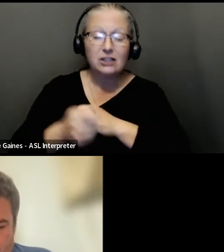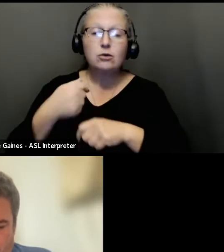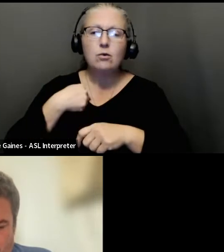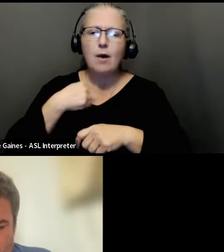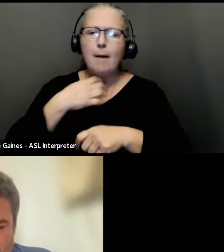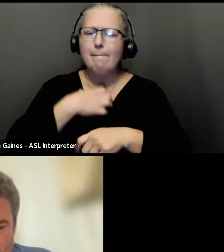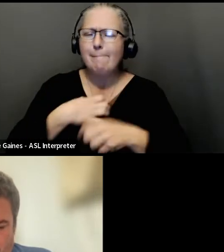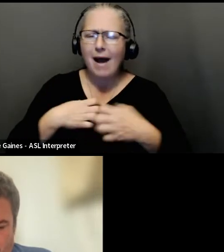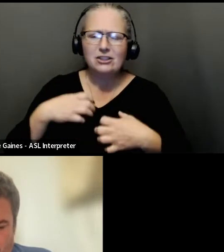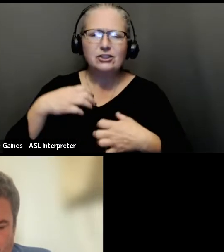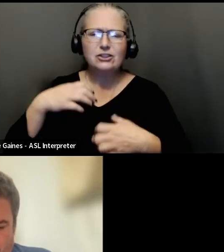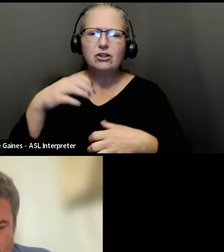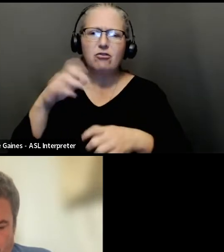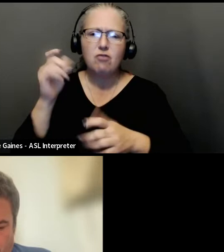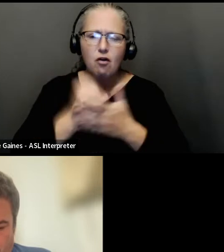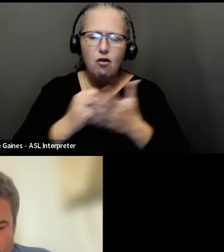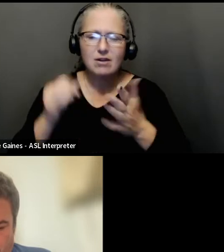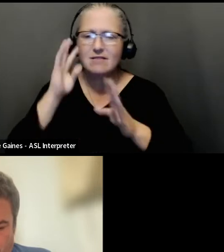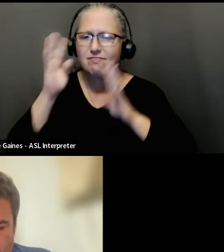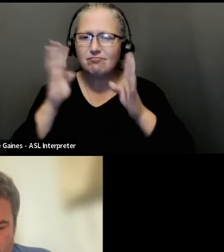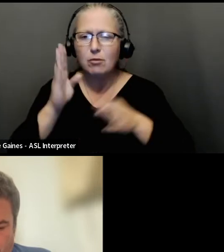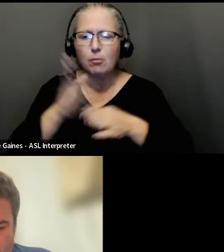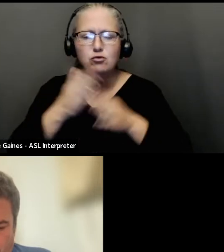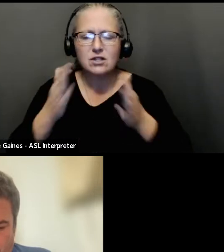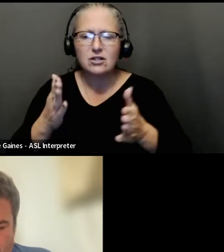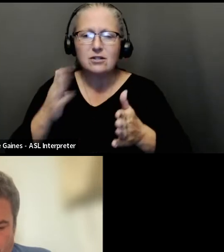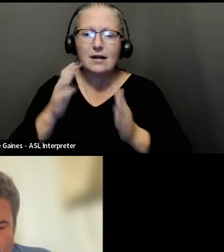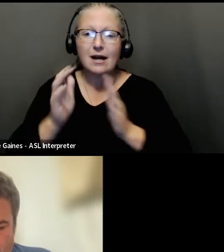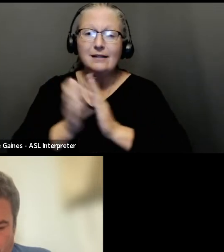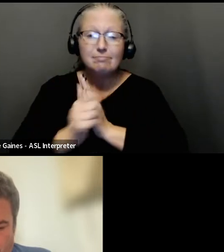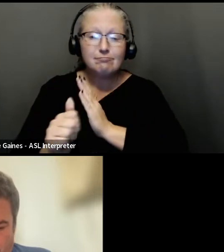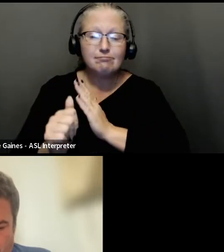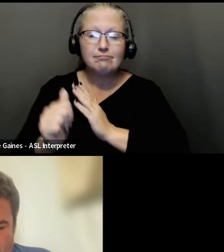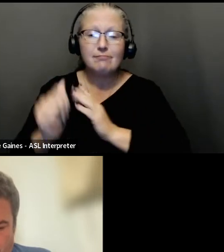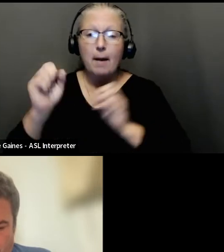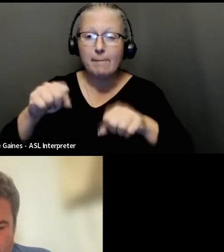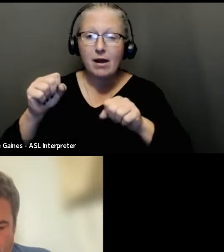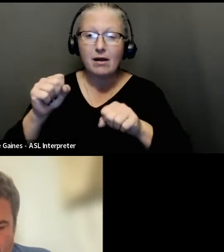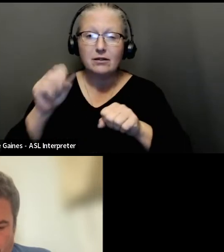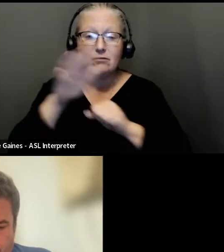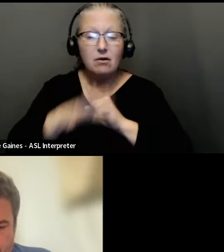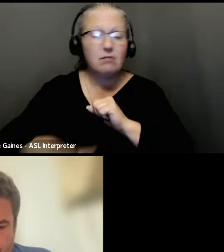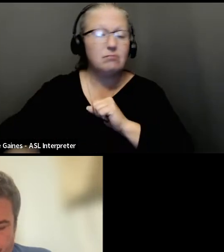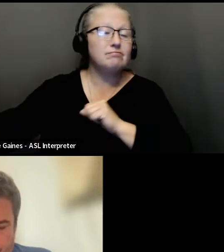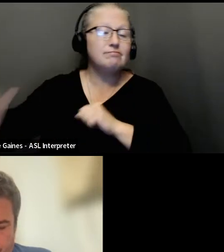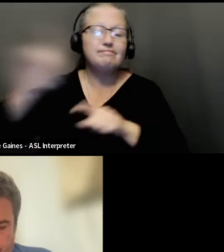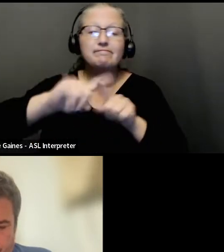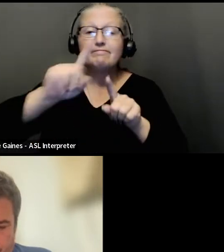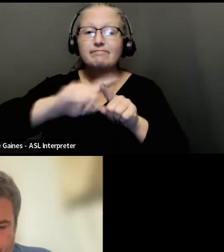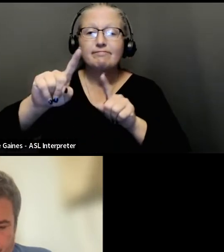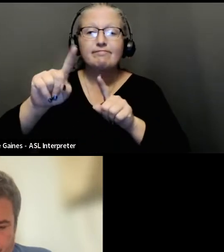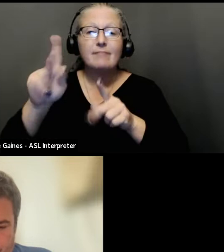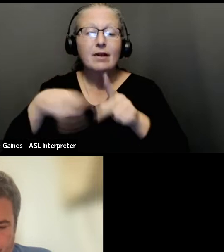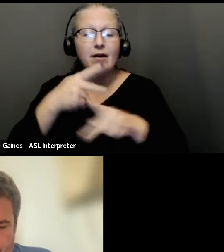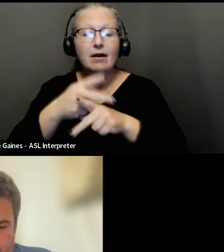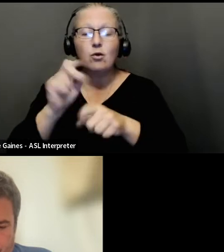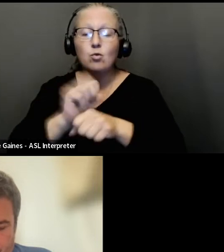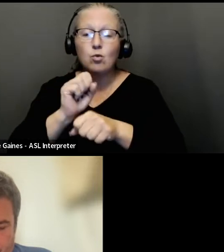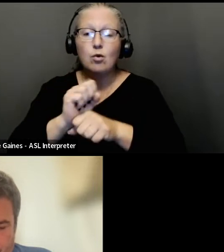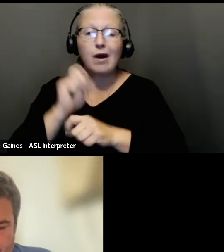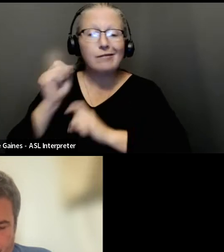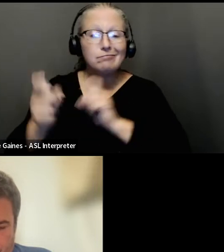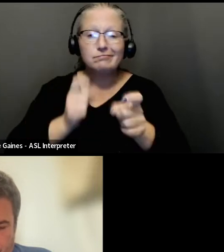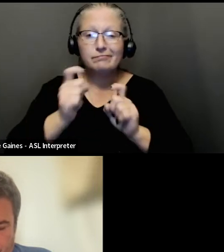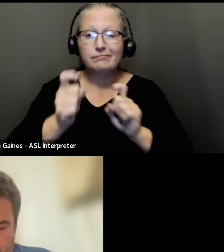artists and inventive musicians. Our talent and abilities span across various fields and industries, contributing